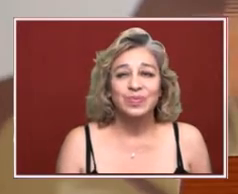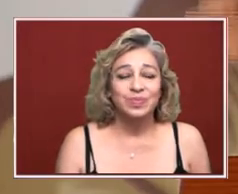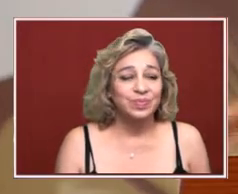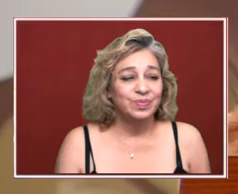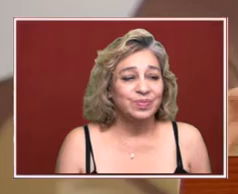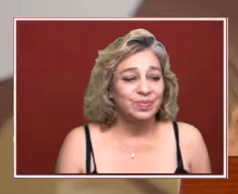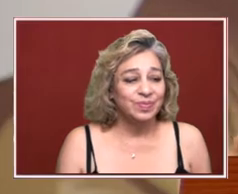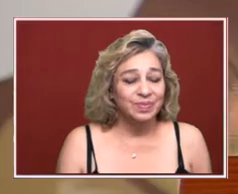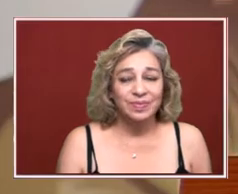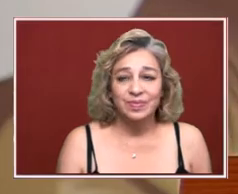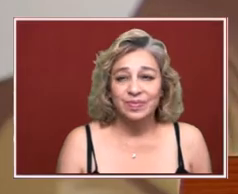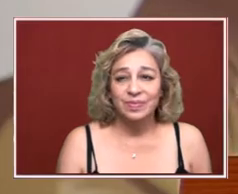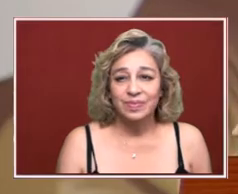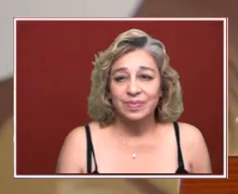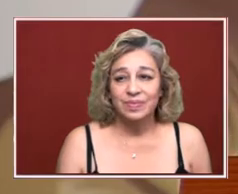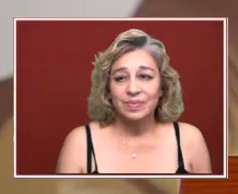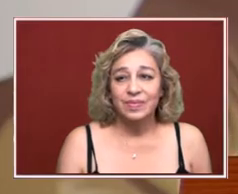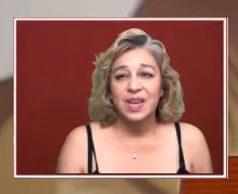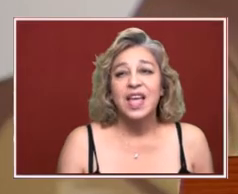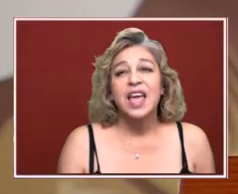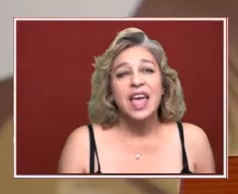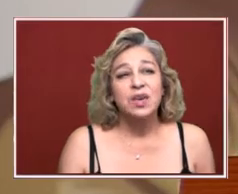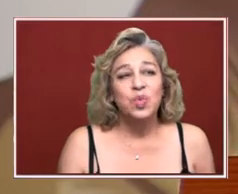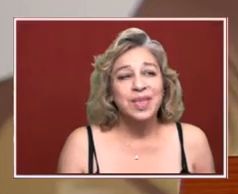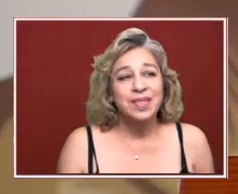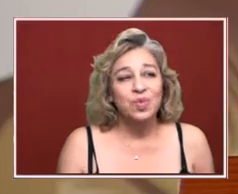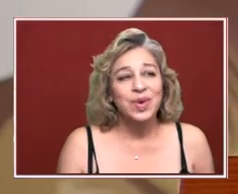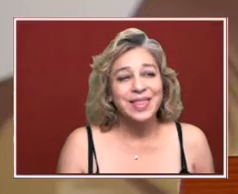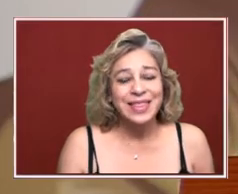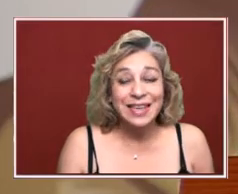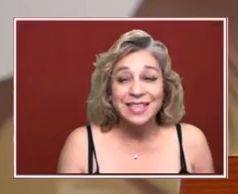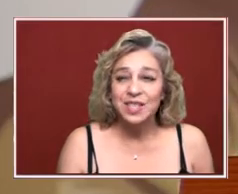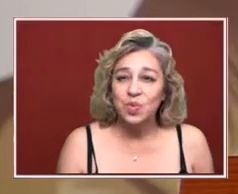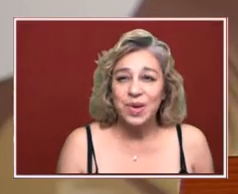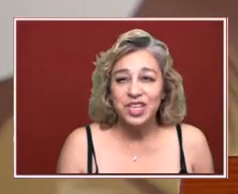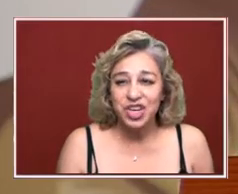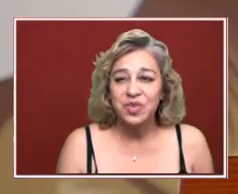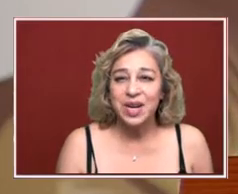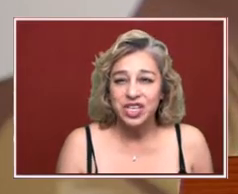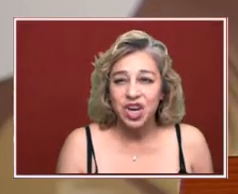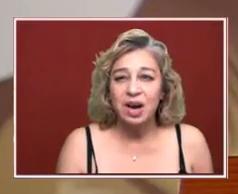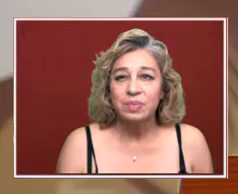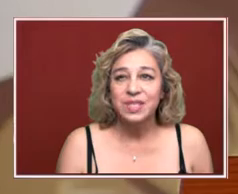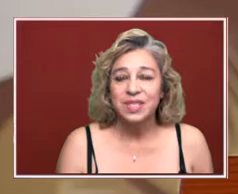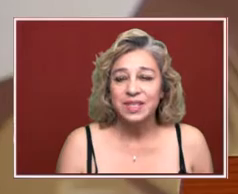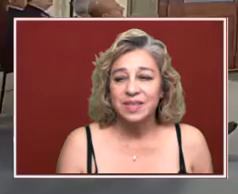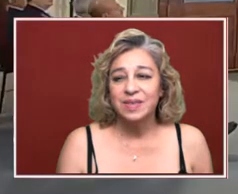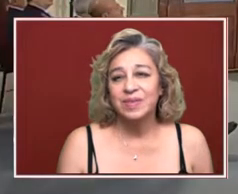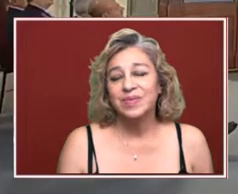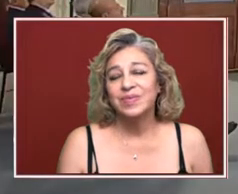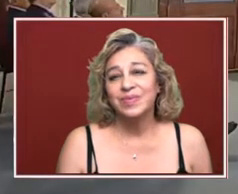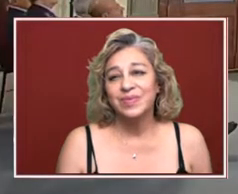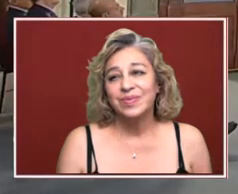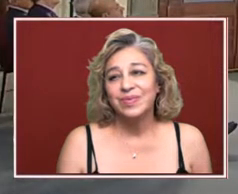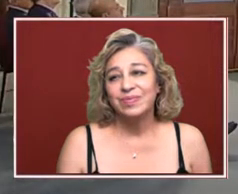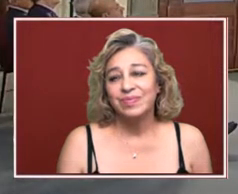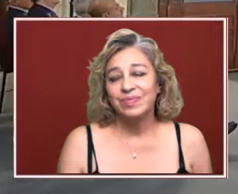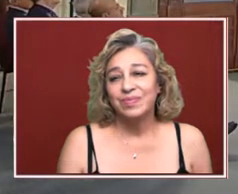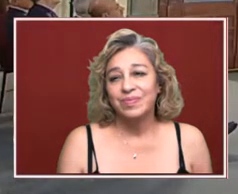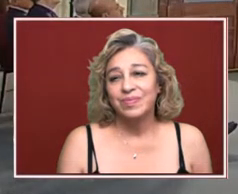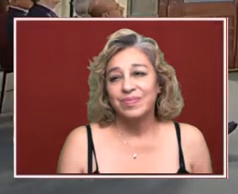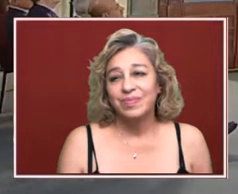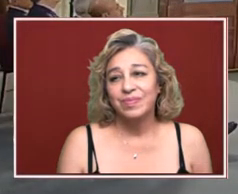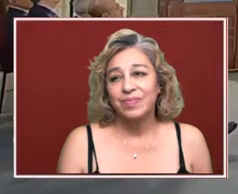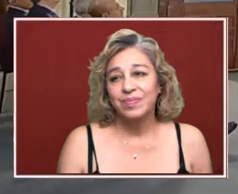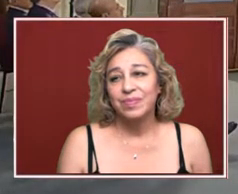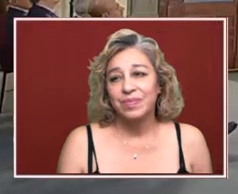Con esto se generan empleos. And we, with this, we generate jobs. Se atempera